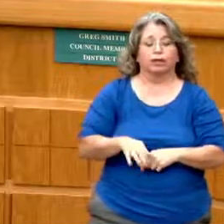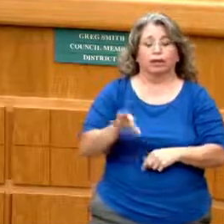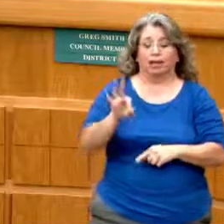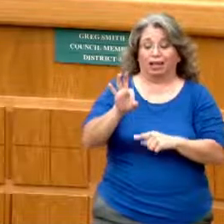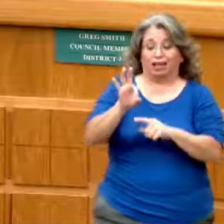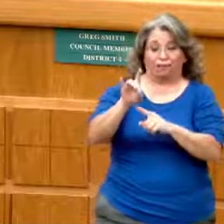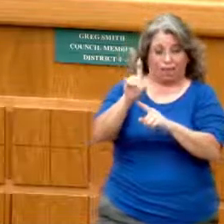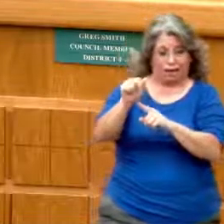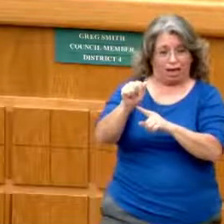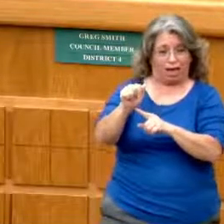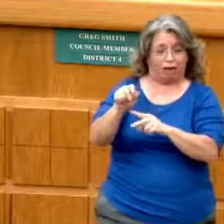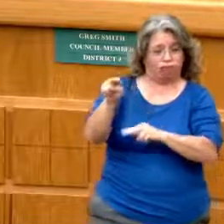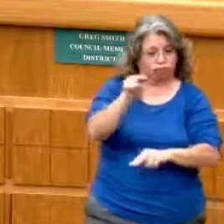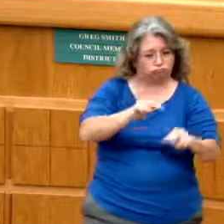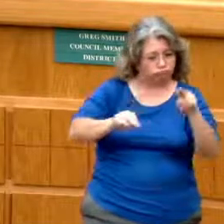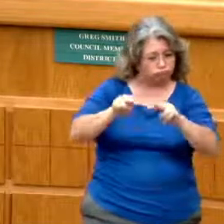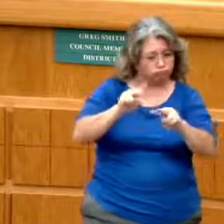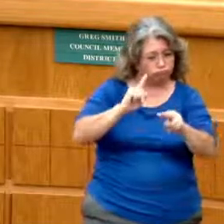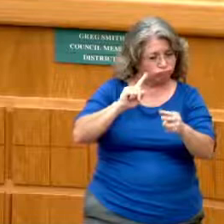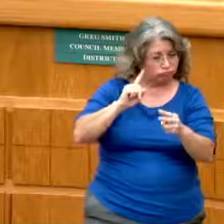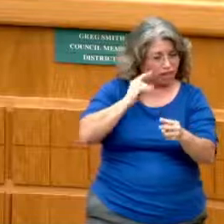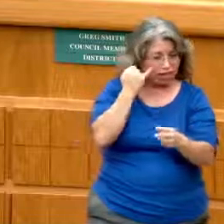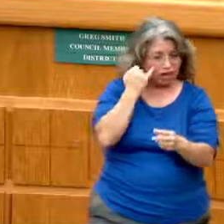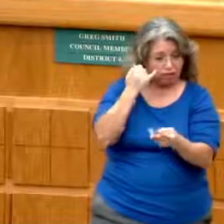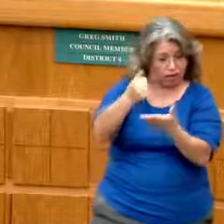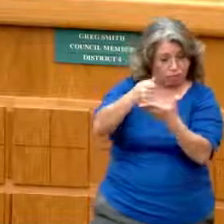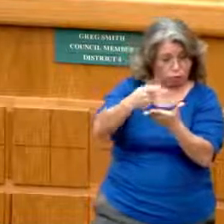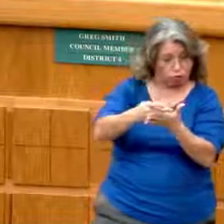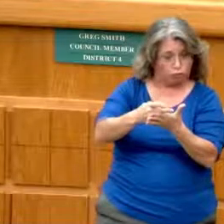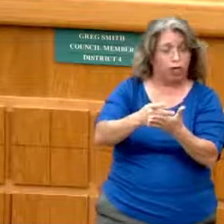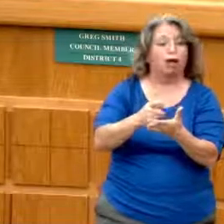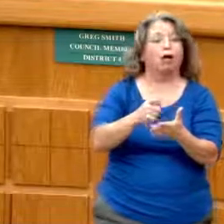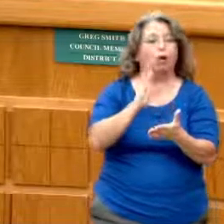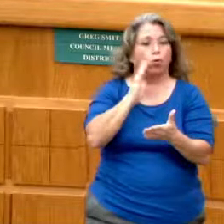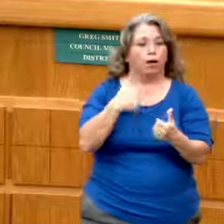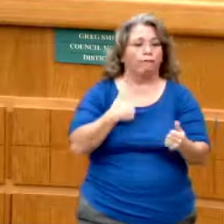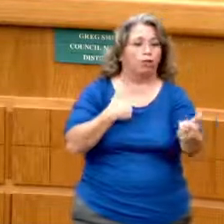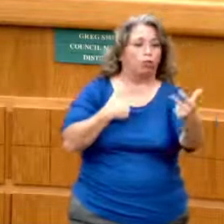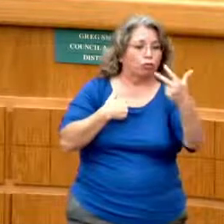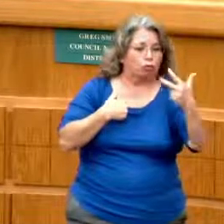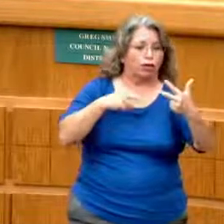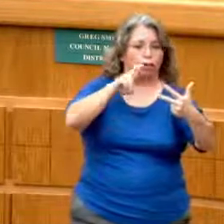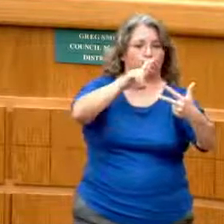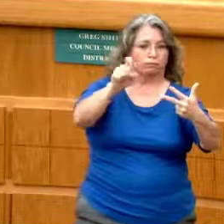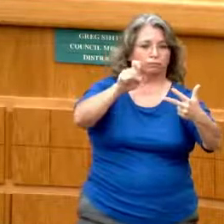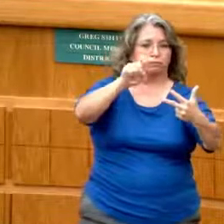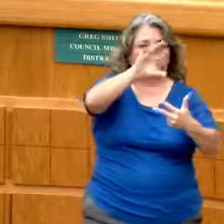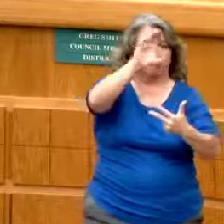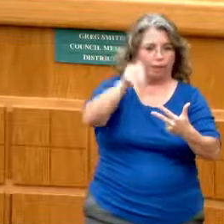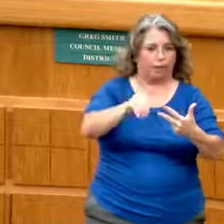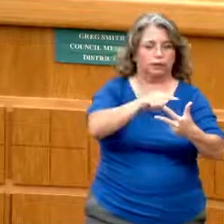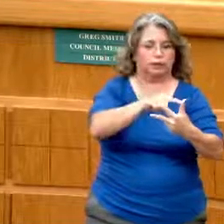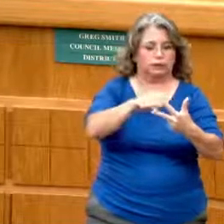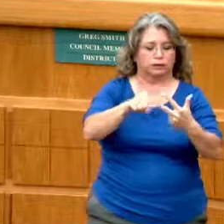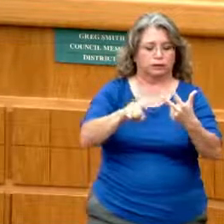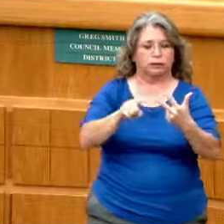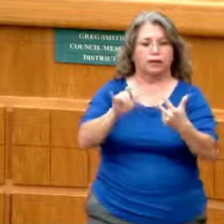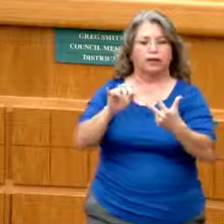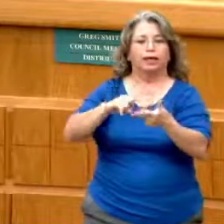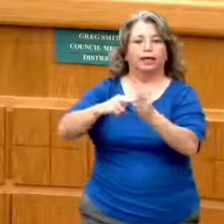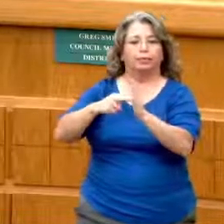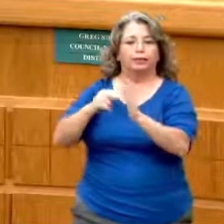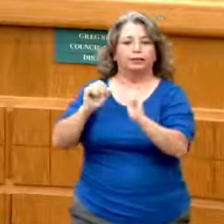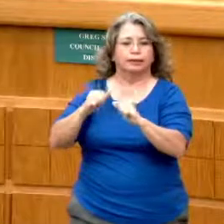have 3 vaccine manufacturers. Having more manufacturers will increase our vaccine stock and therefore allow us to have